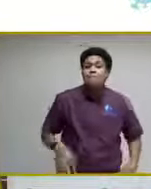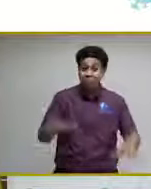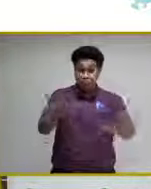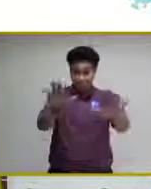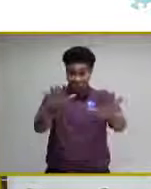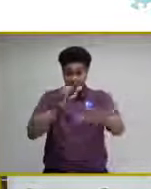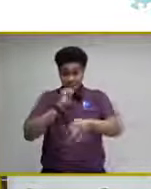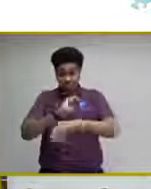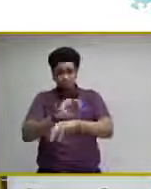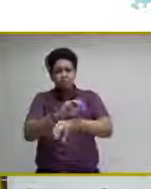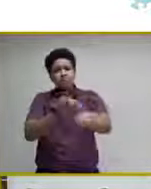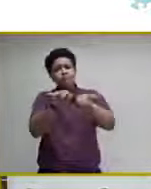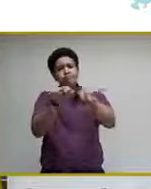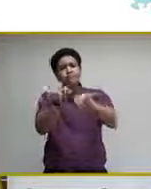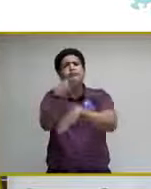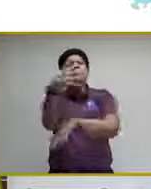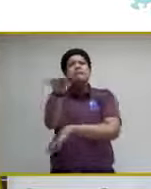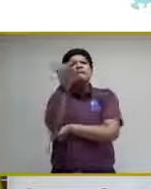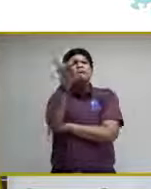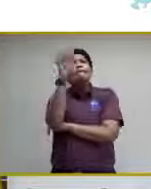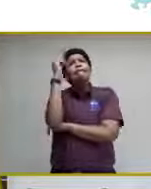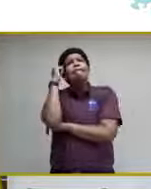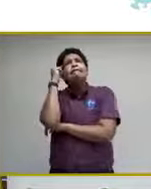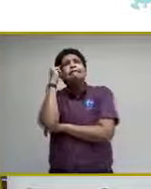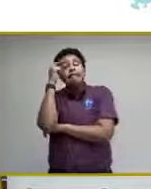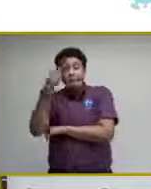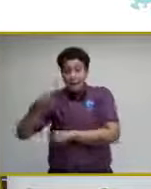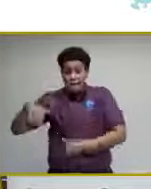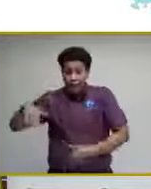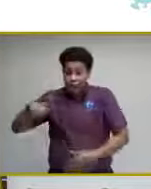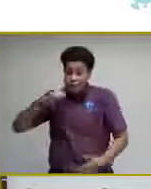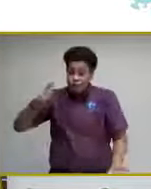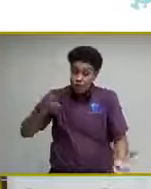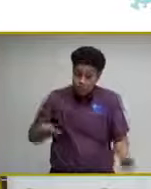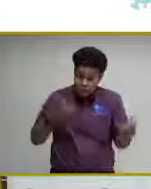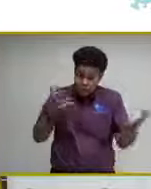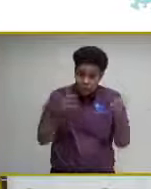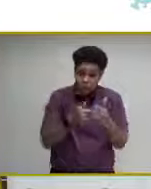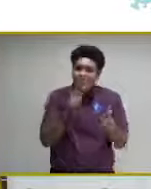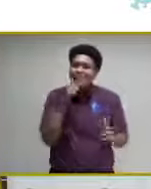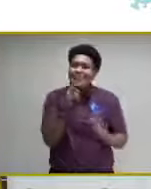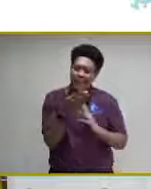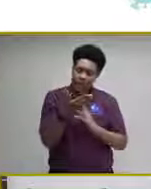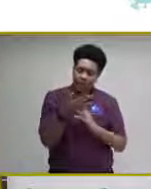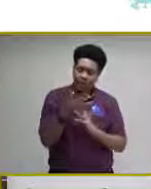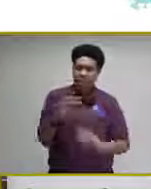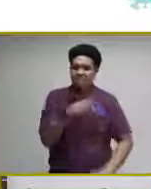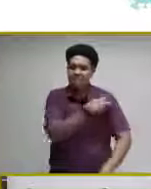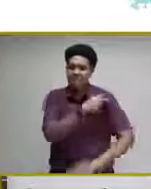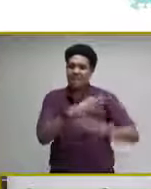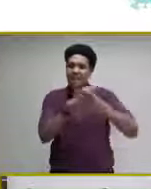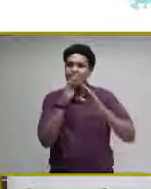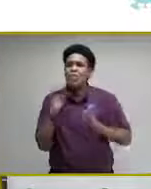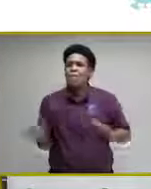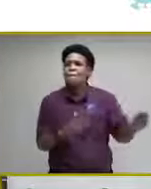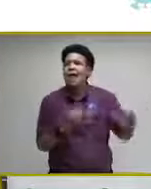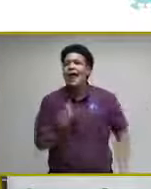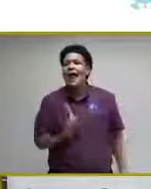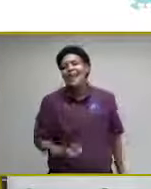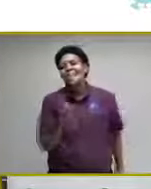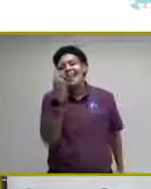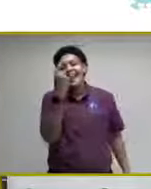As Minister outlined, the Parliament was presented with the interim vaccination plan that had